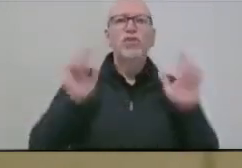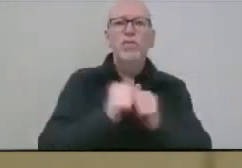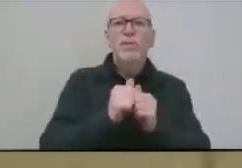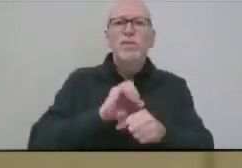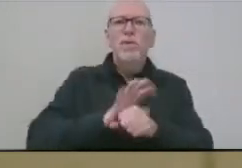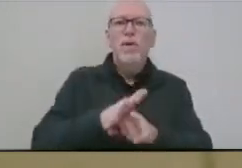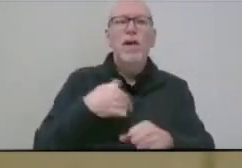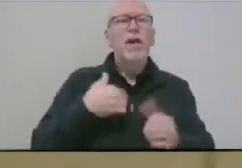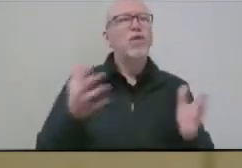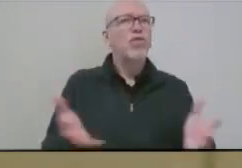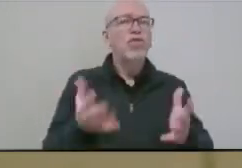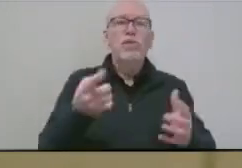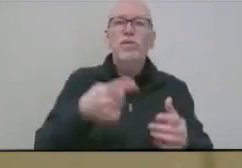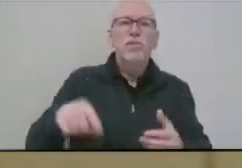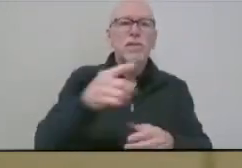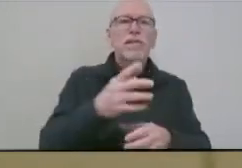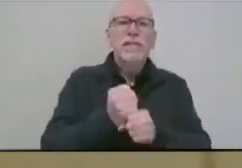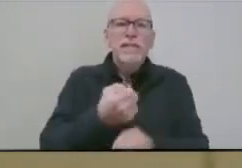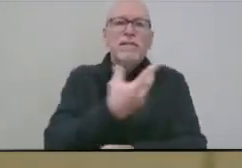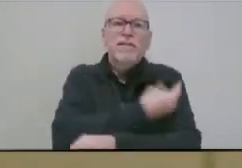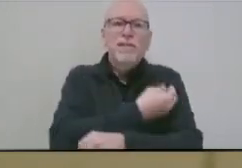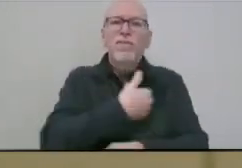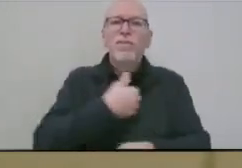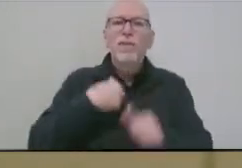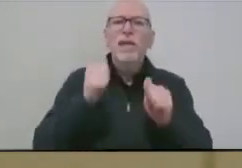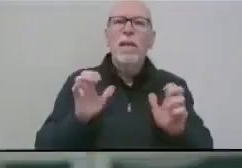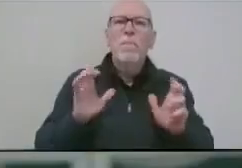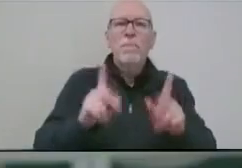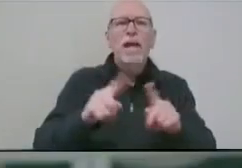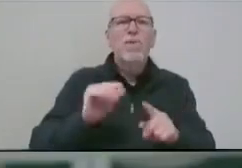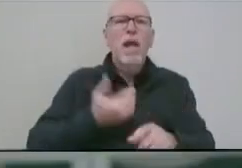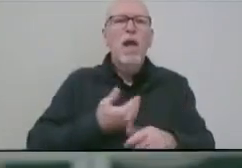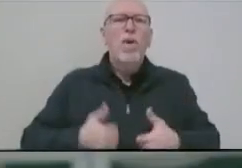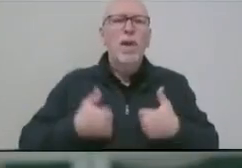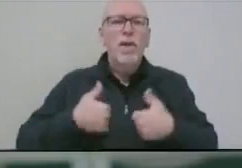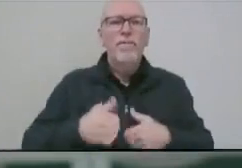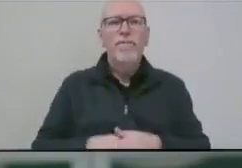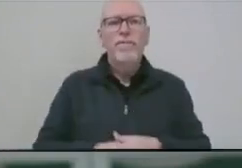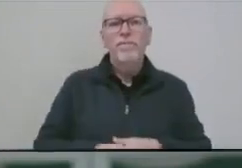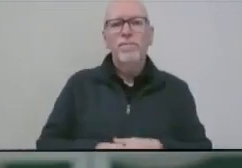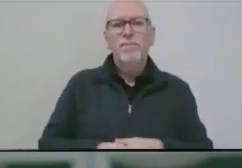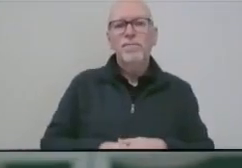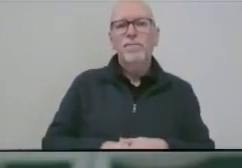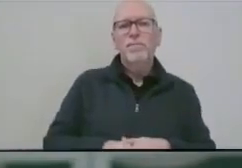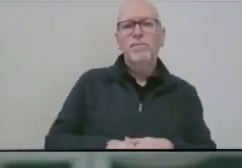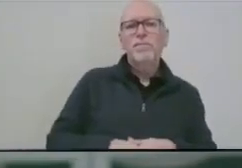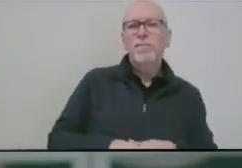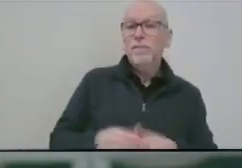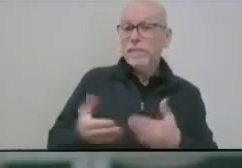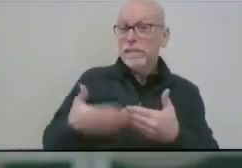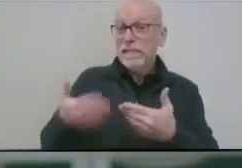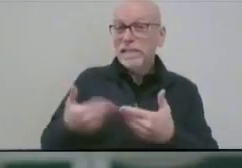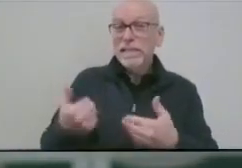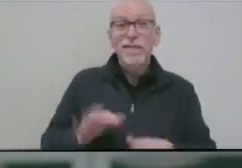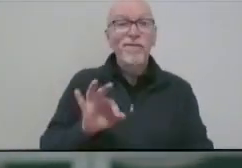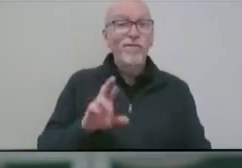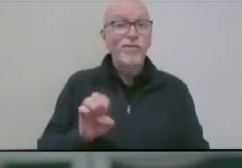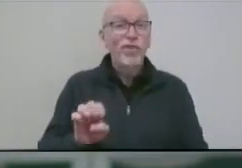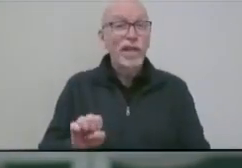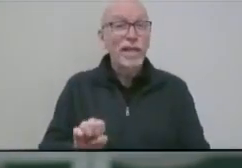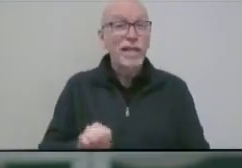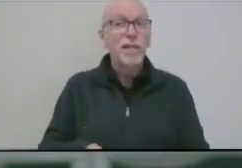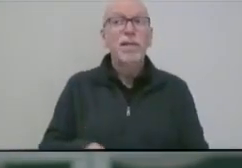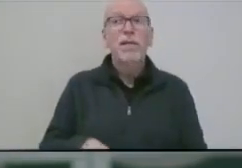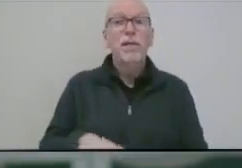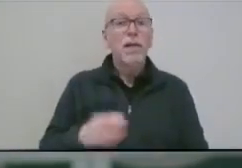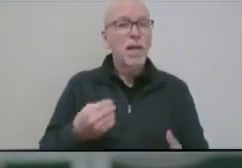take this vaccination because we can get back to our way of life. It's easy, it's free, and it's